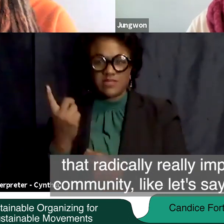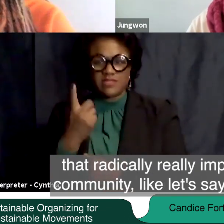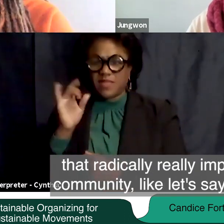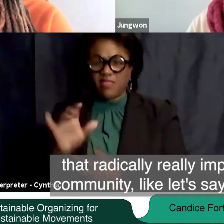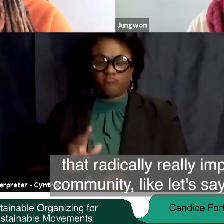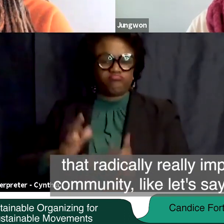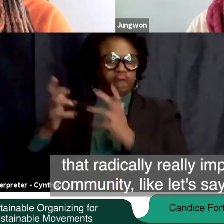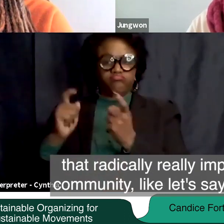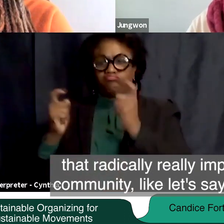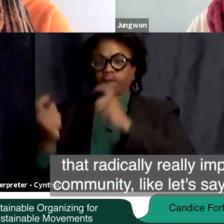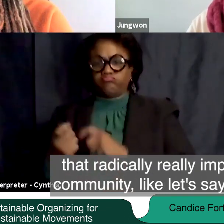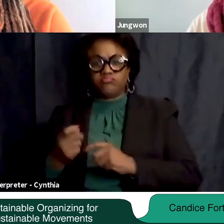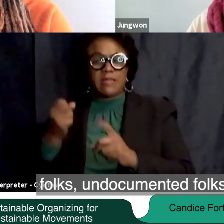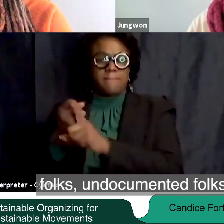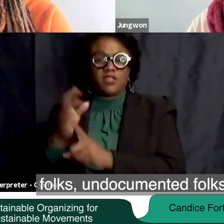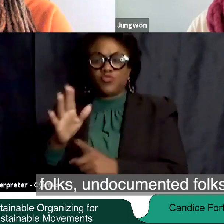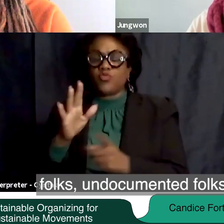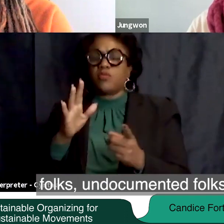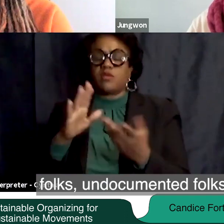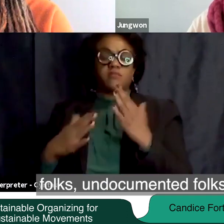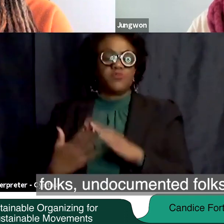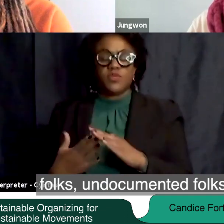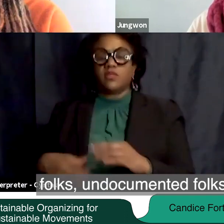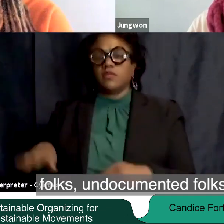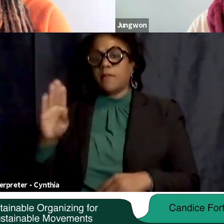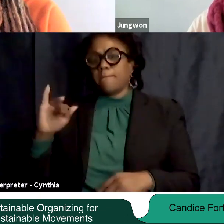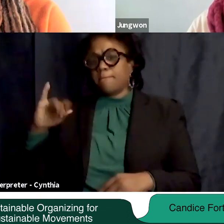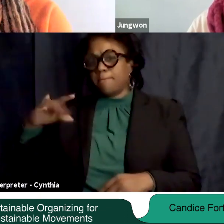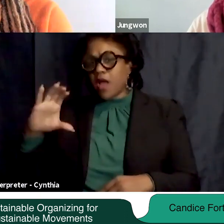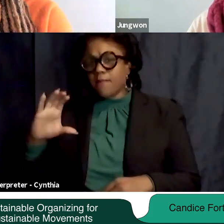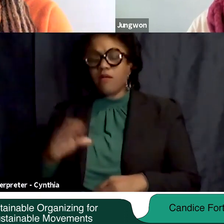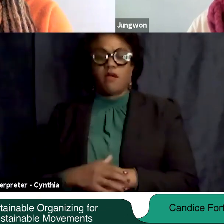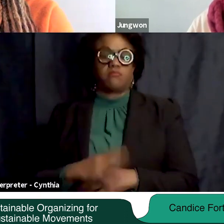really impacts your community, like let's say is BIPOC folks, undocumented folks, trans folks,